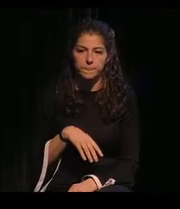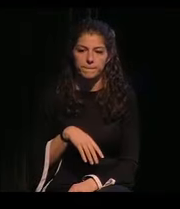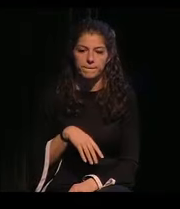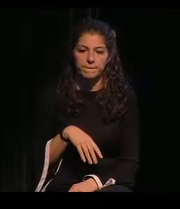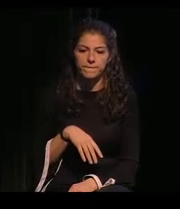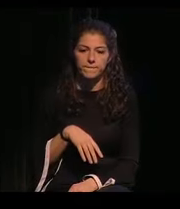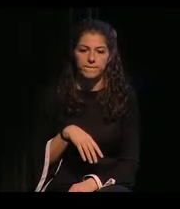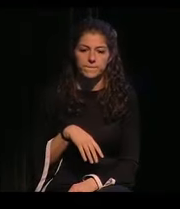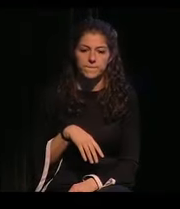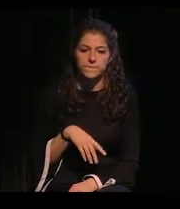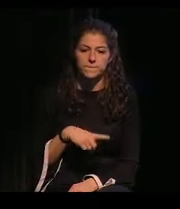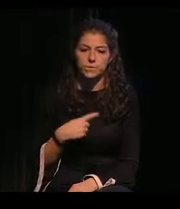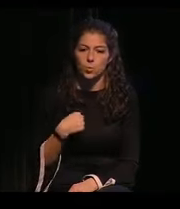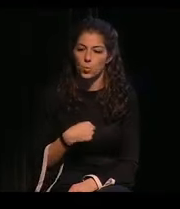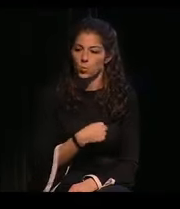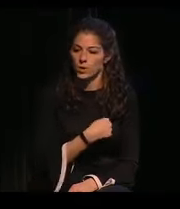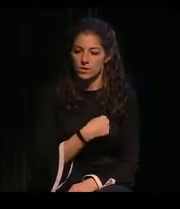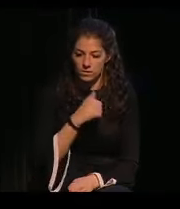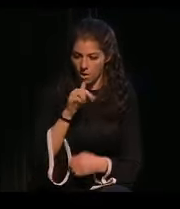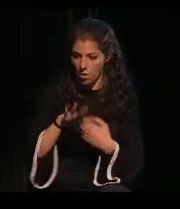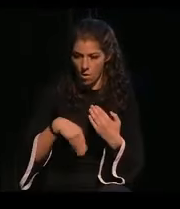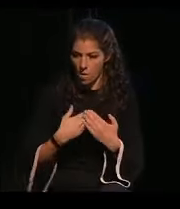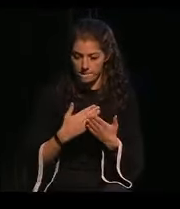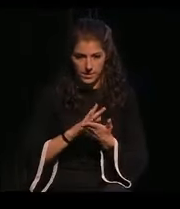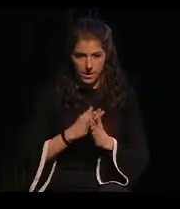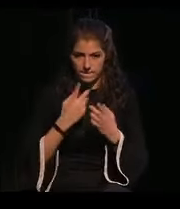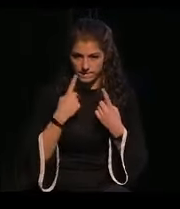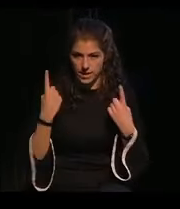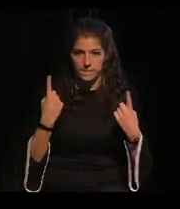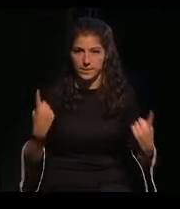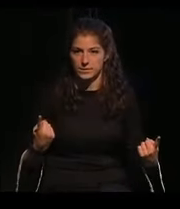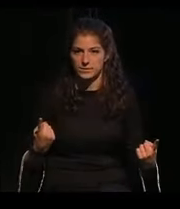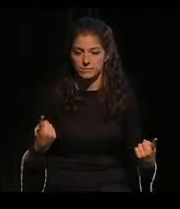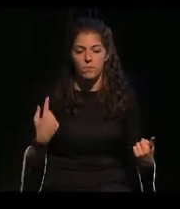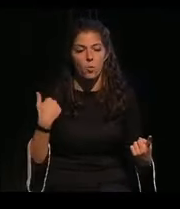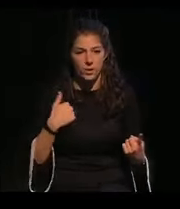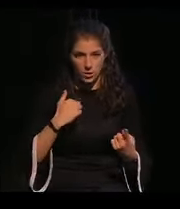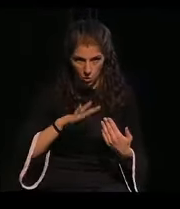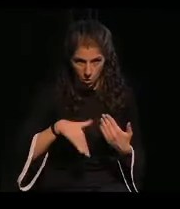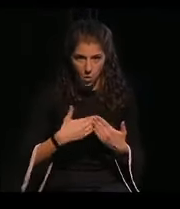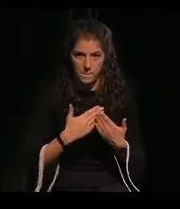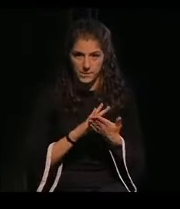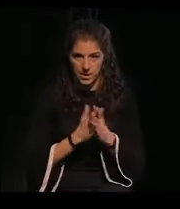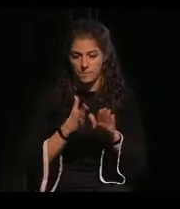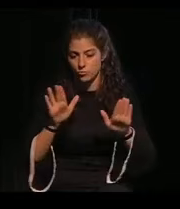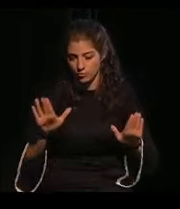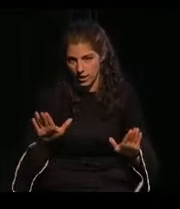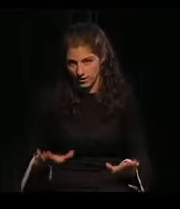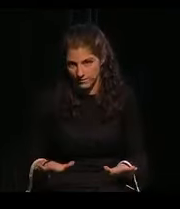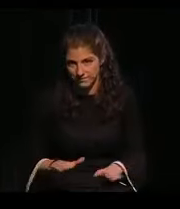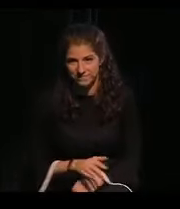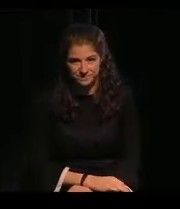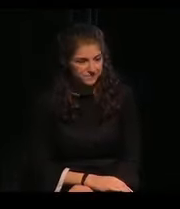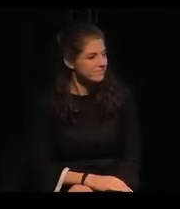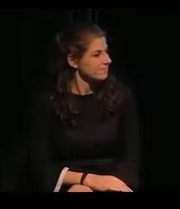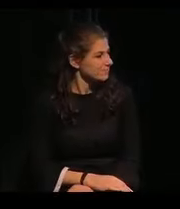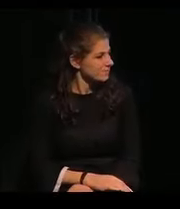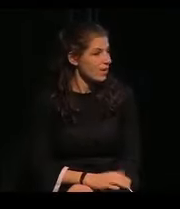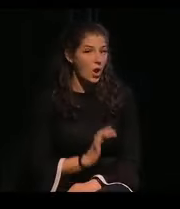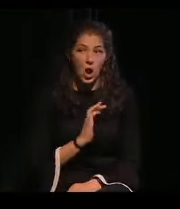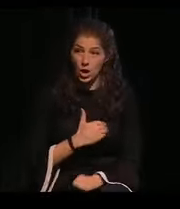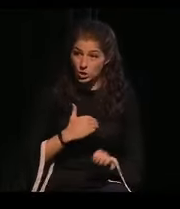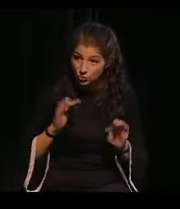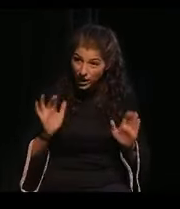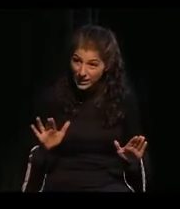that we may not all become famous, but we can all become great. Yes. And our